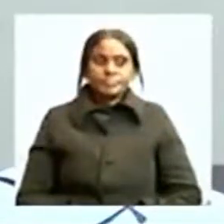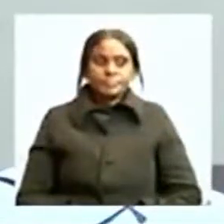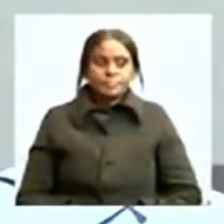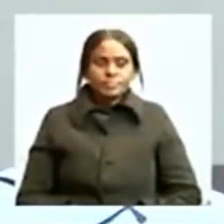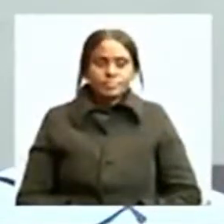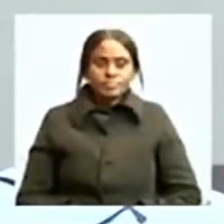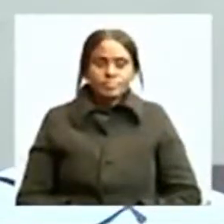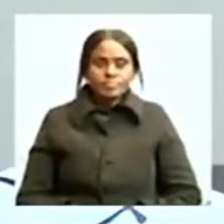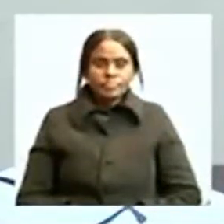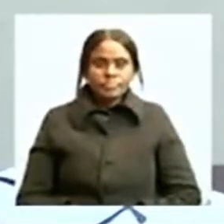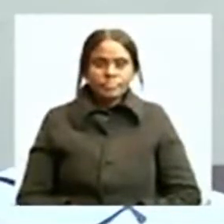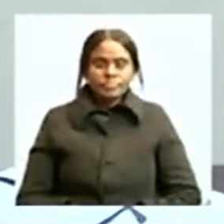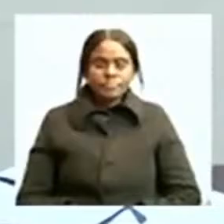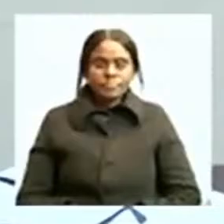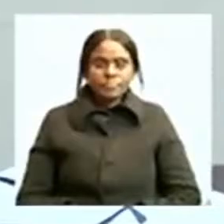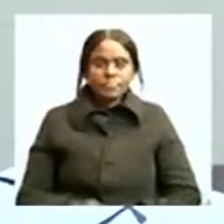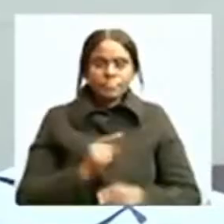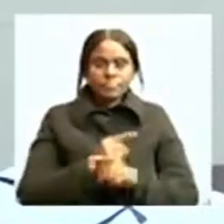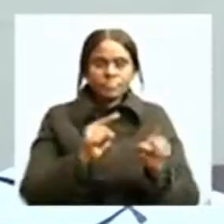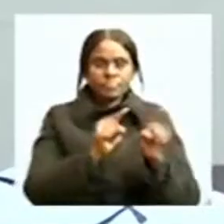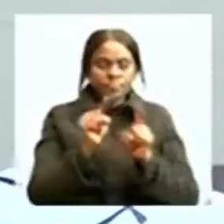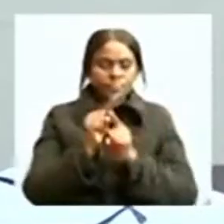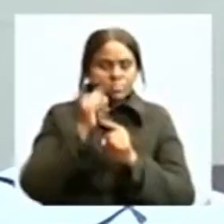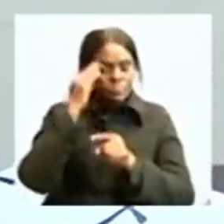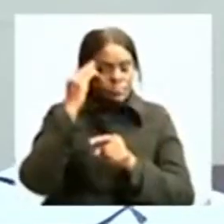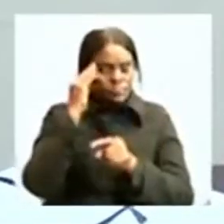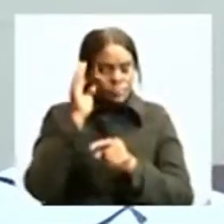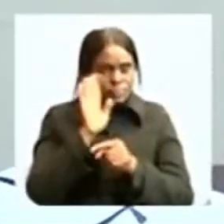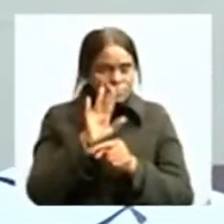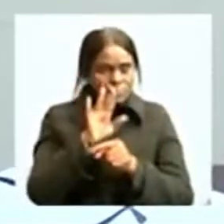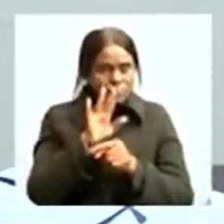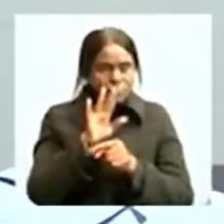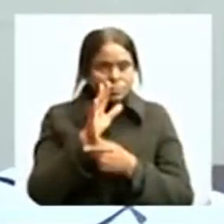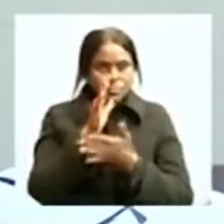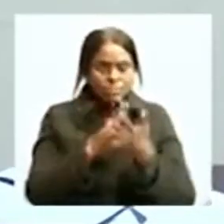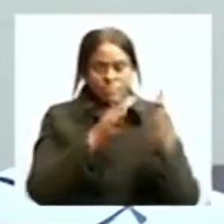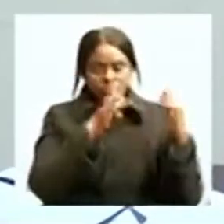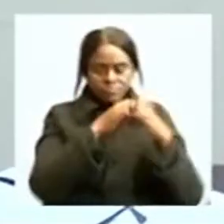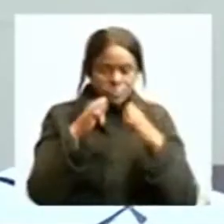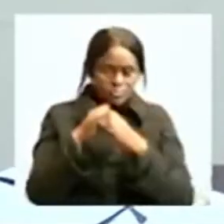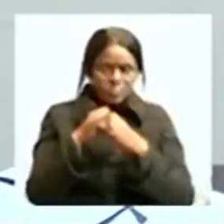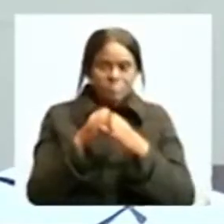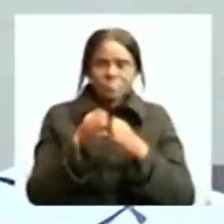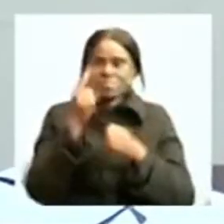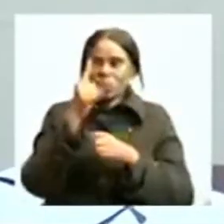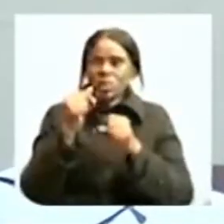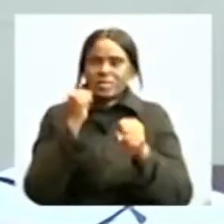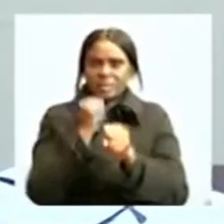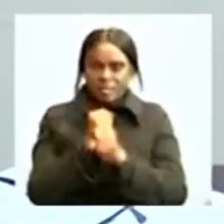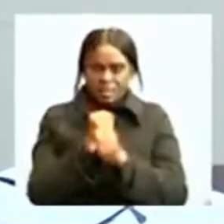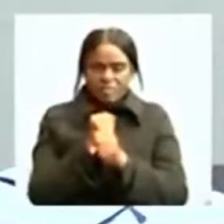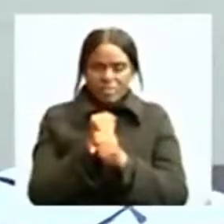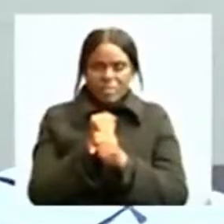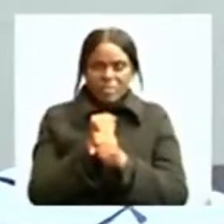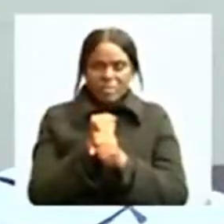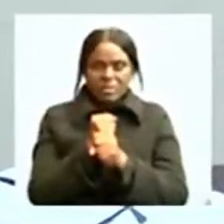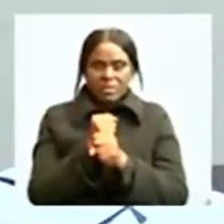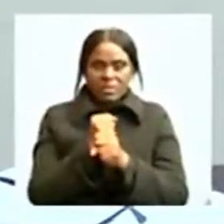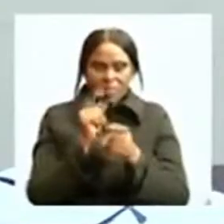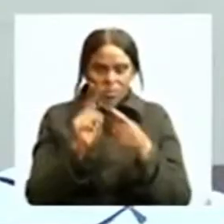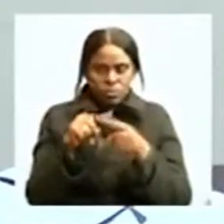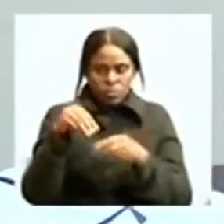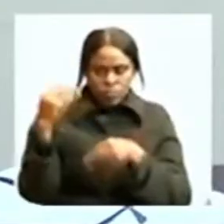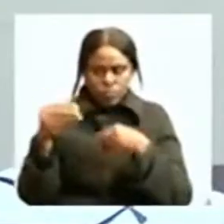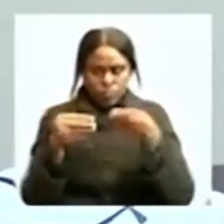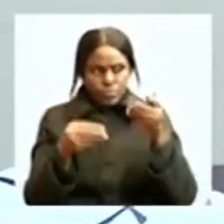Thank you very much. Maybe just also to let you know that certain banks, they take actually 1 year to disburse